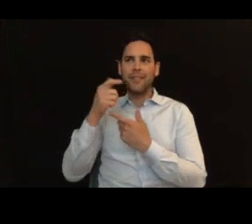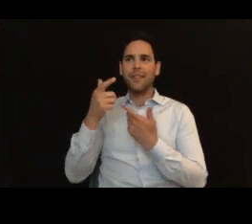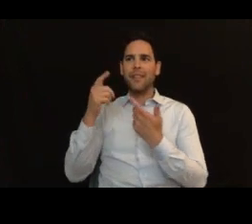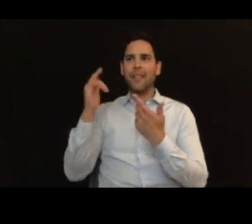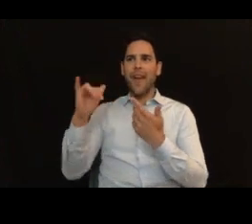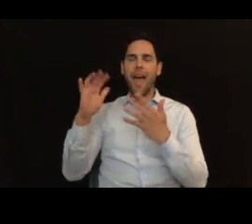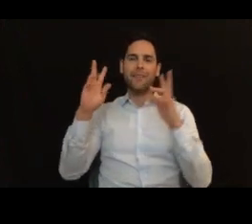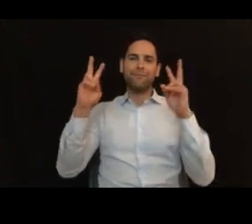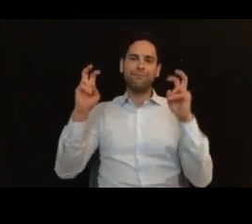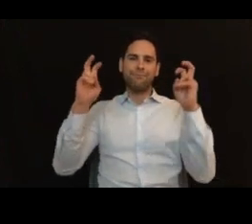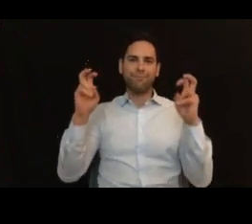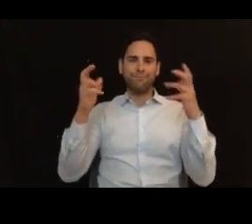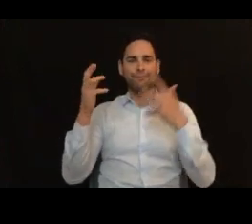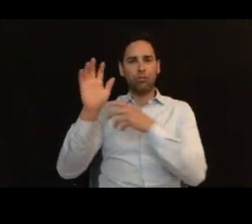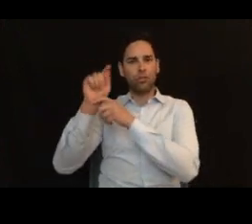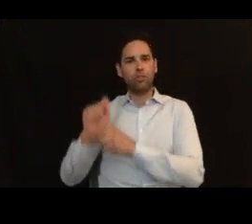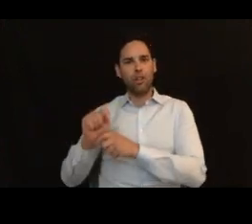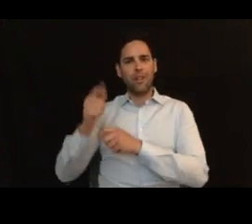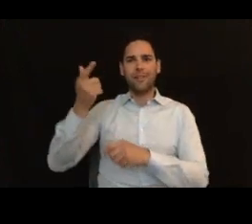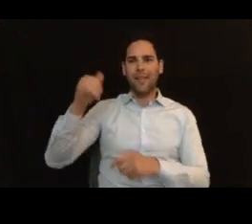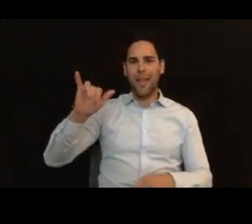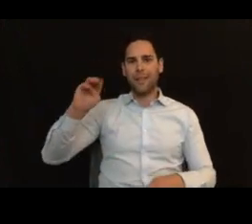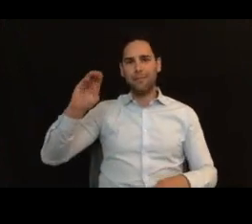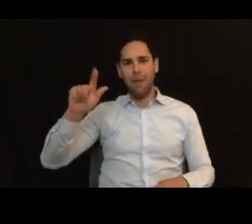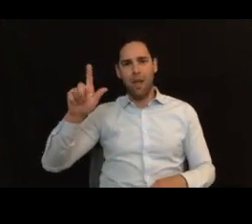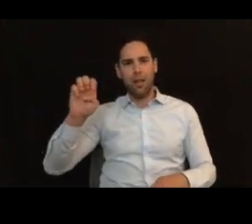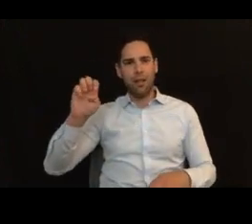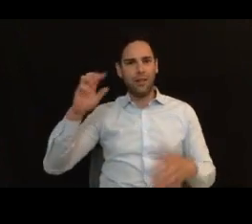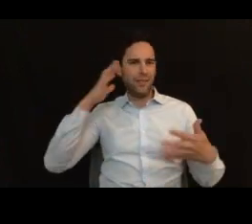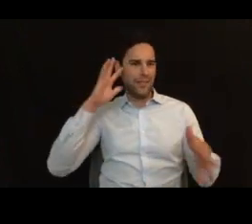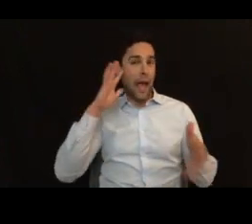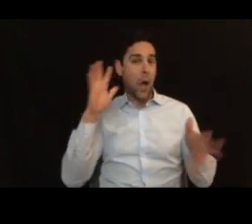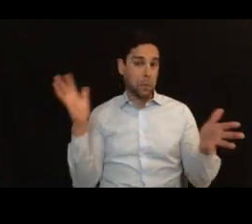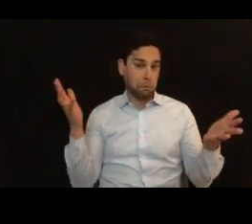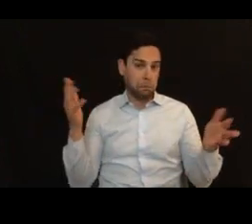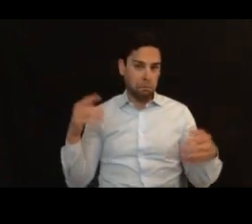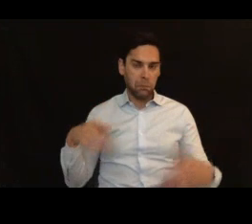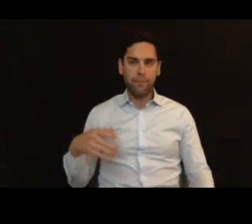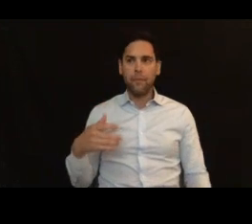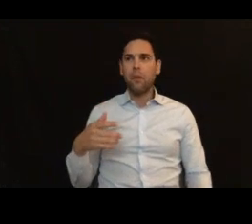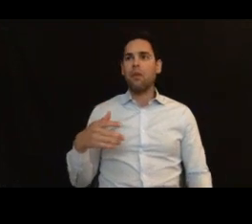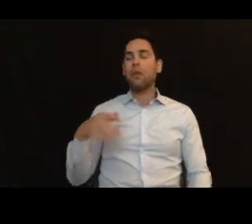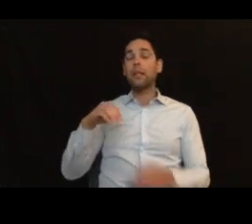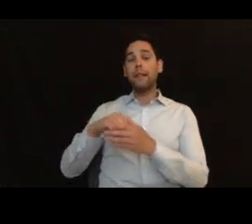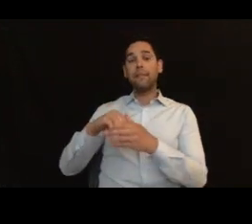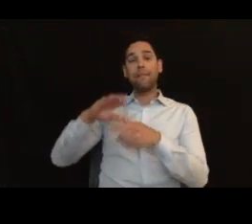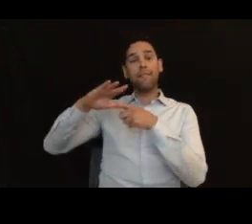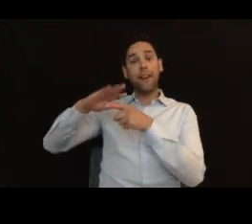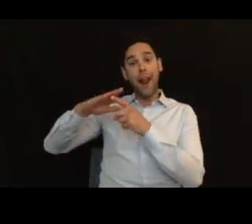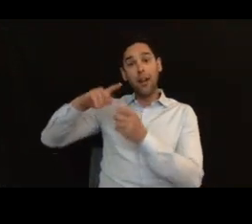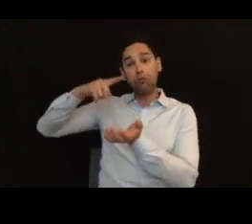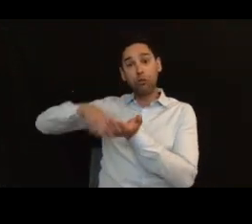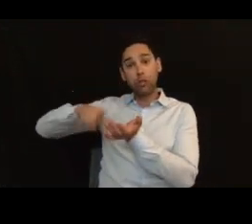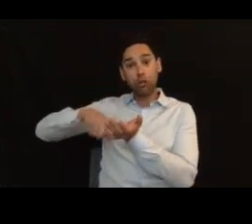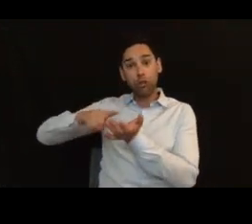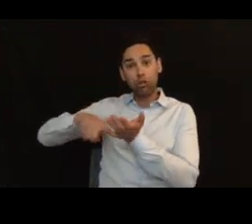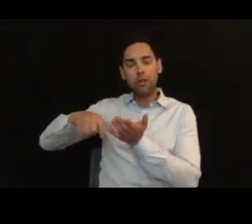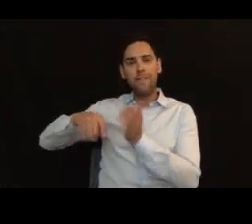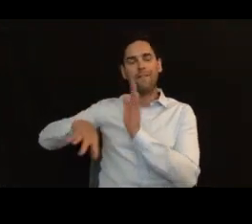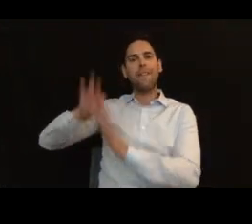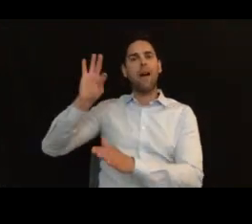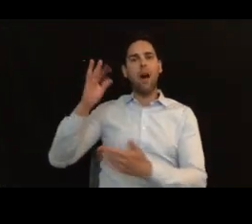gay males. And basically, what phonetic research has found is that the positioning of your tongue in